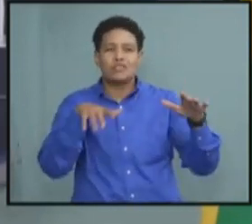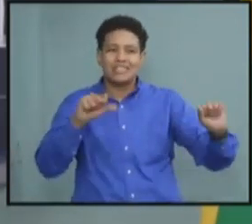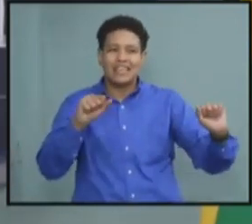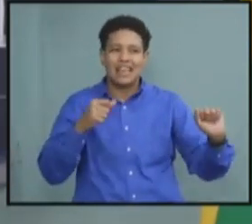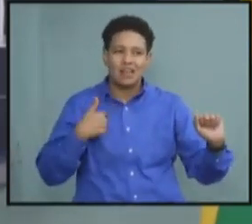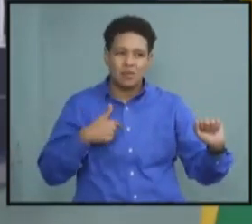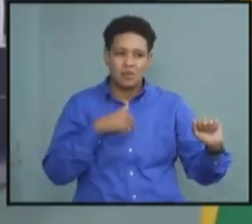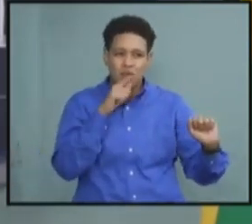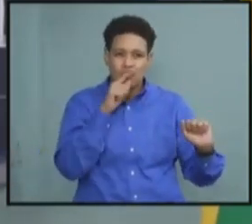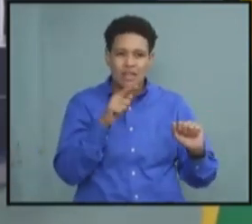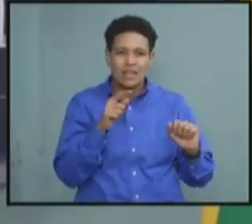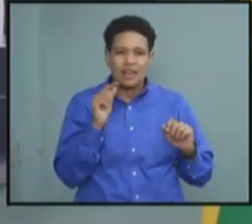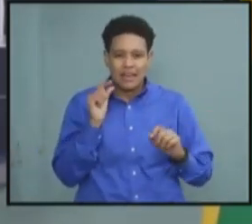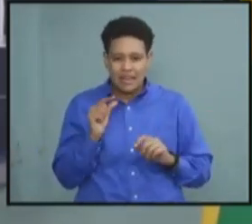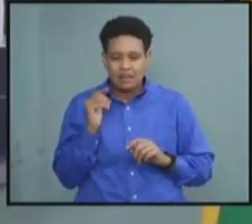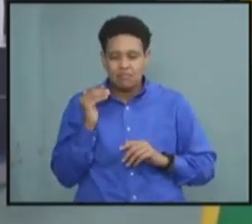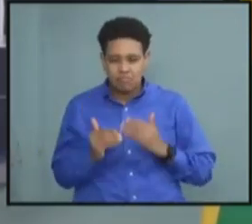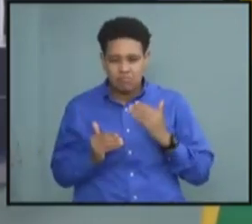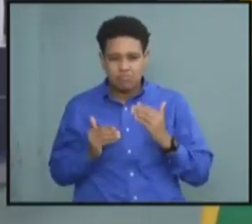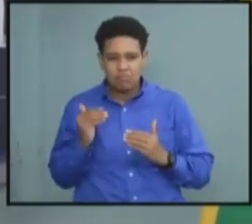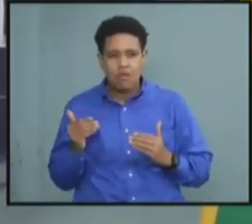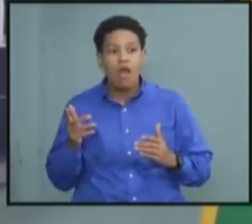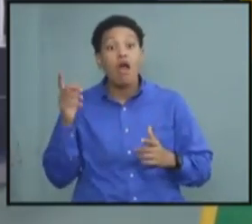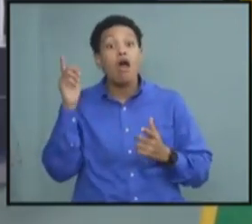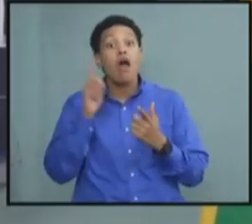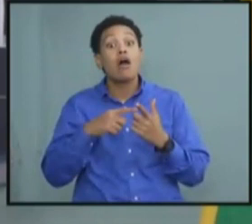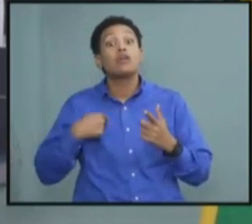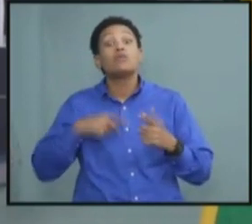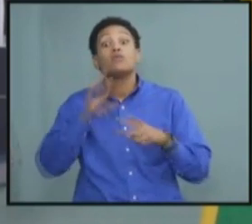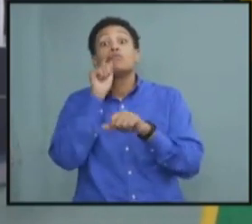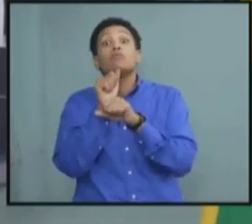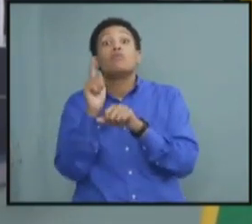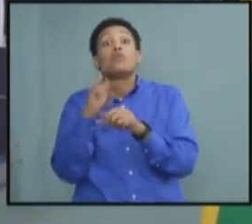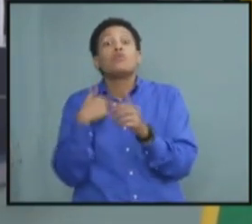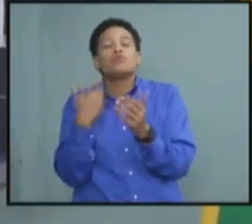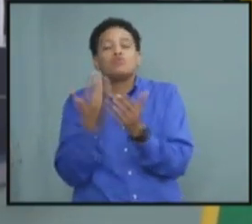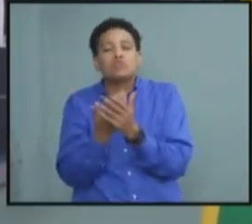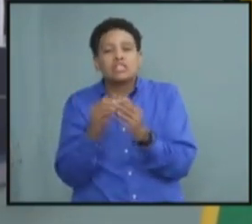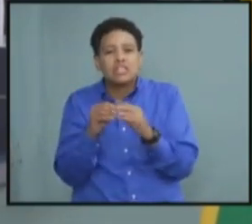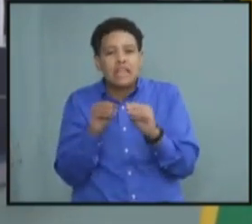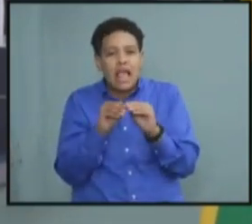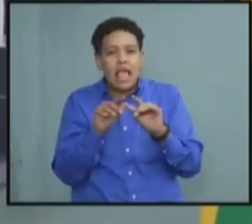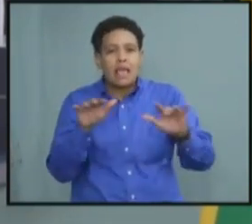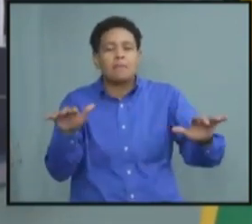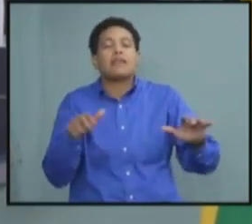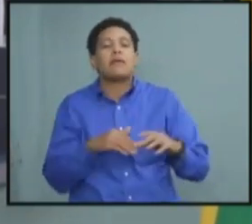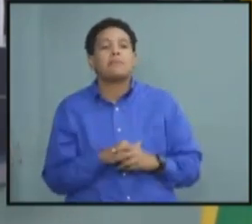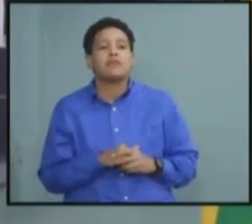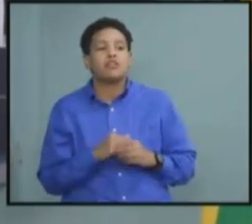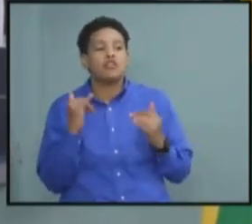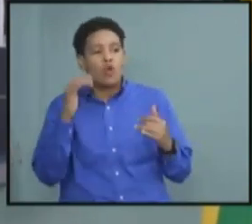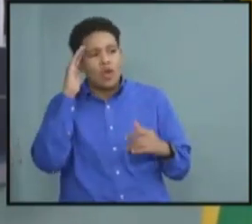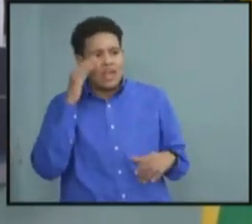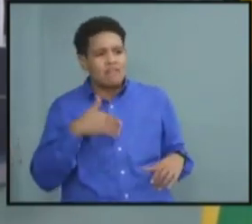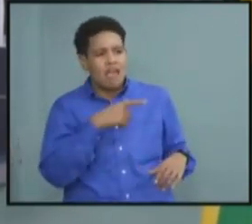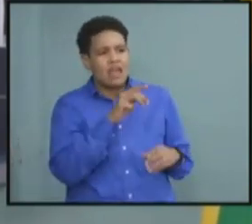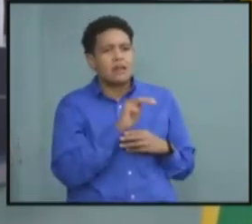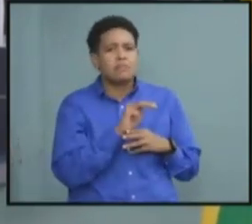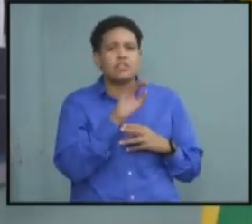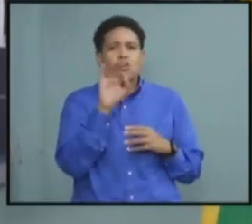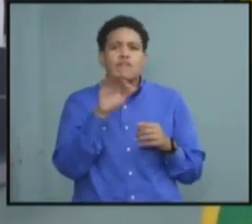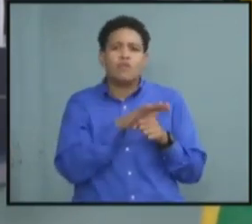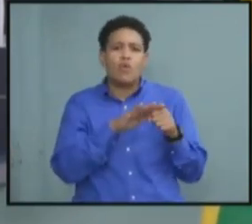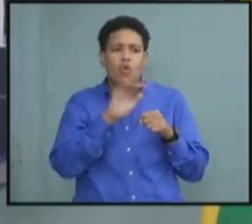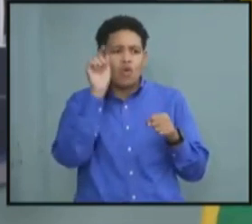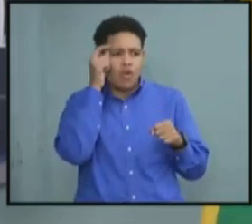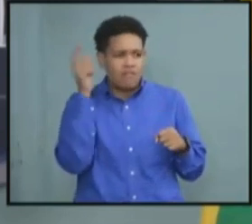that we phase things in until we are certain where we are in the epidemic. May I invite the Minister of Local